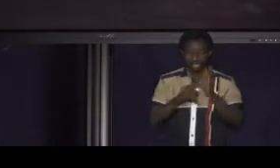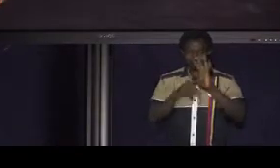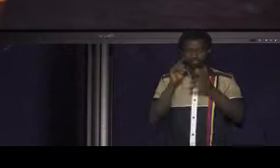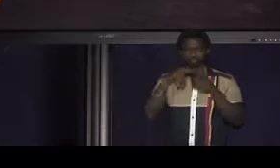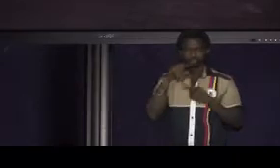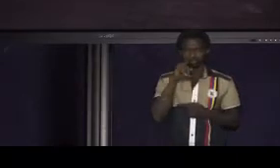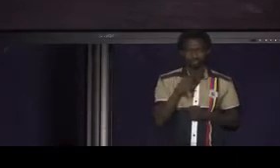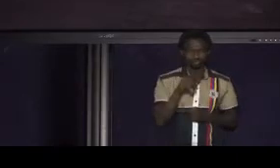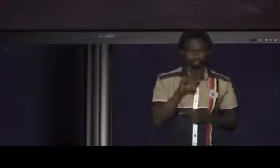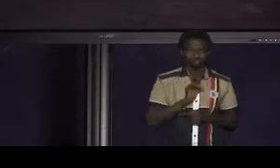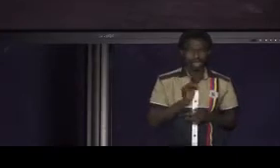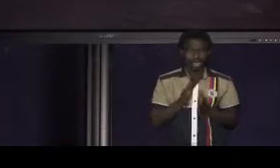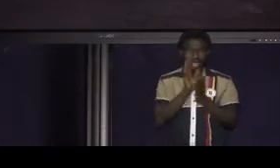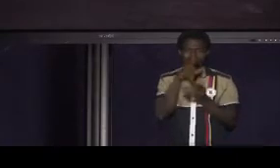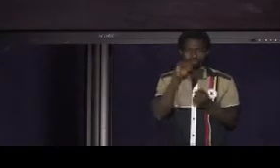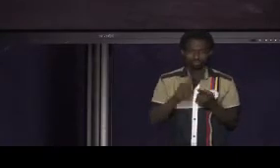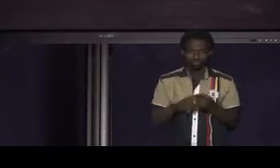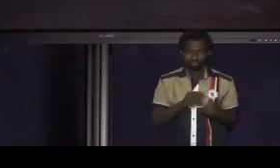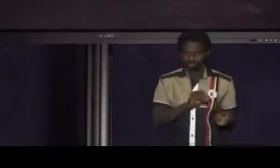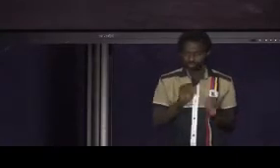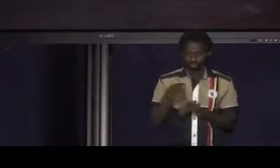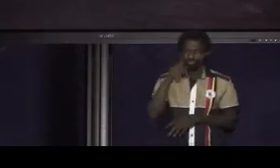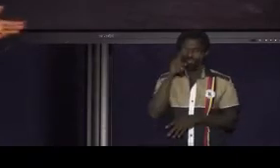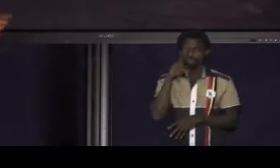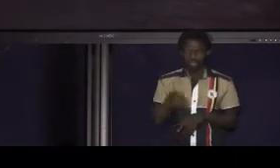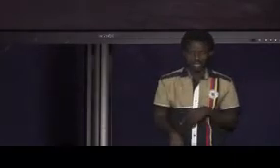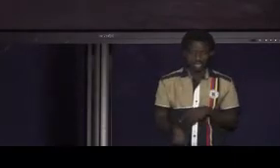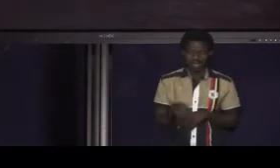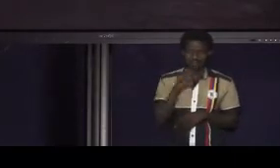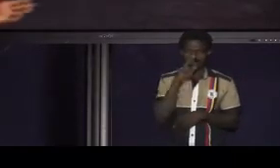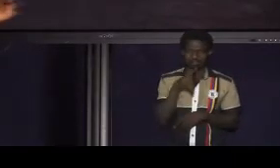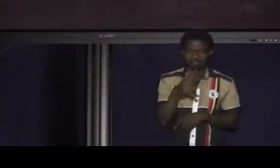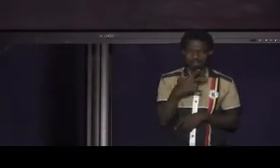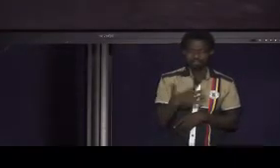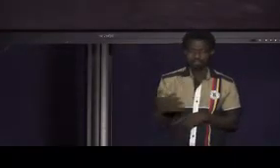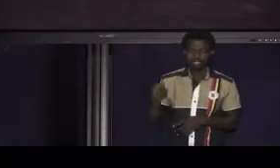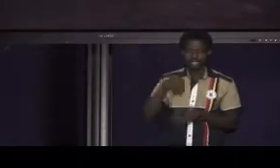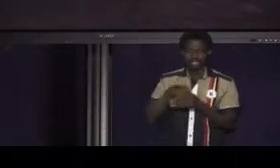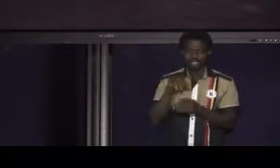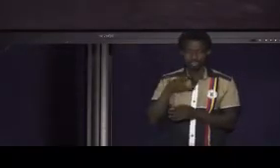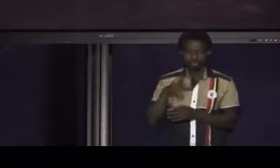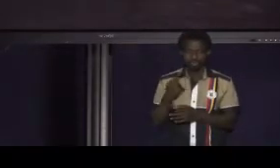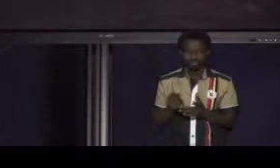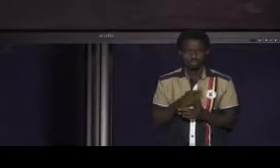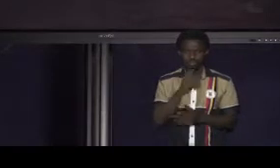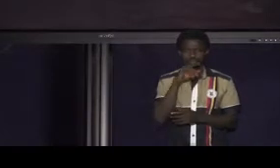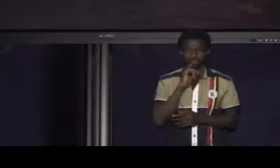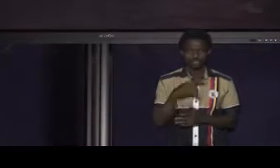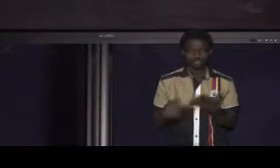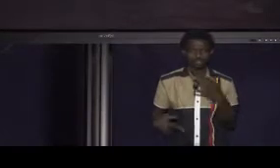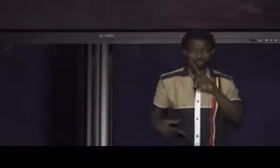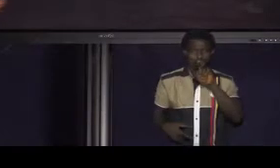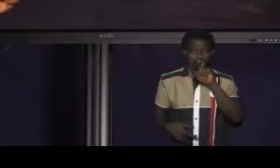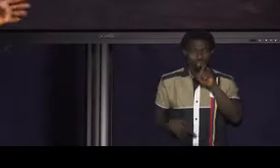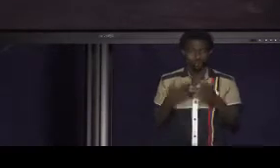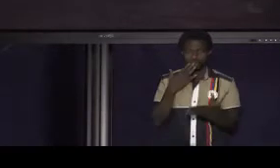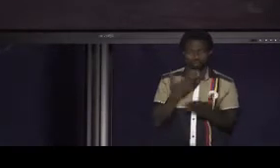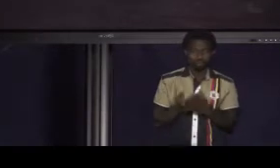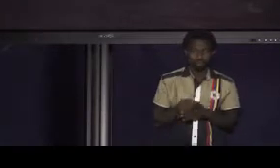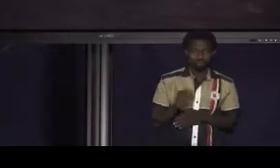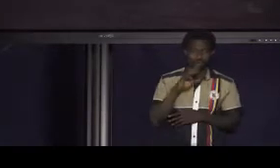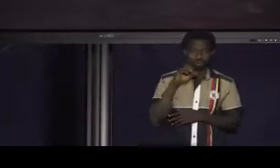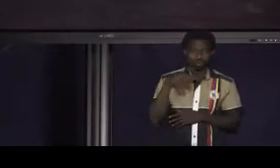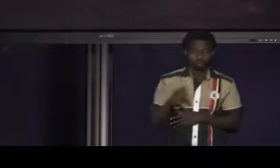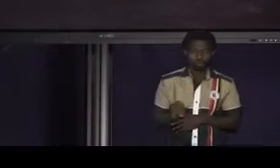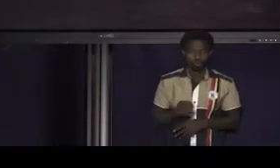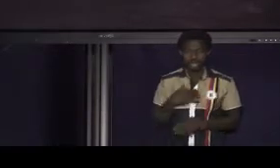to you, I asked you to put down three things that are in common. The first one is what? Good, rope.